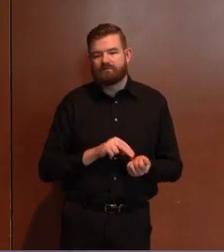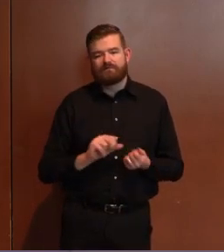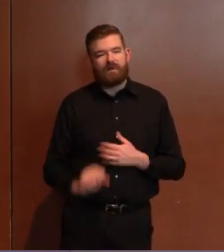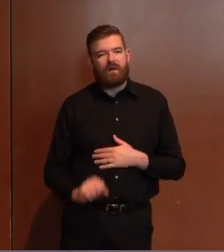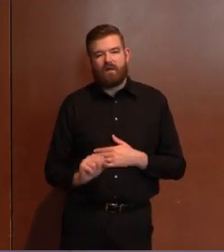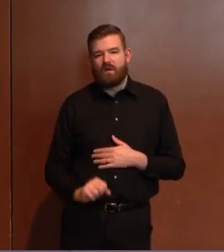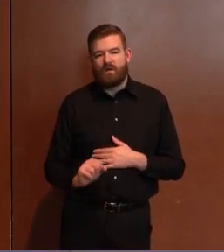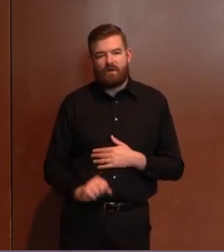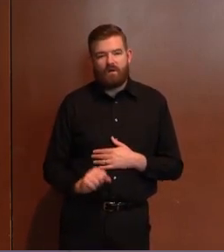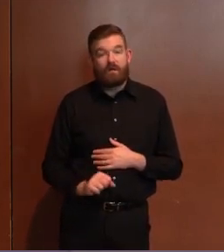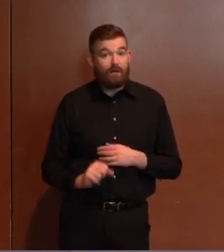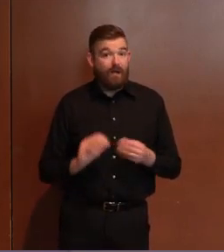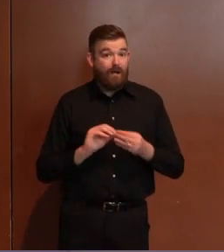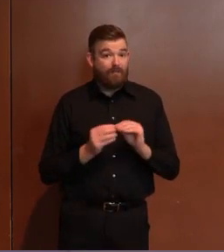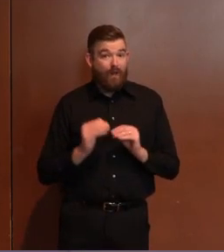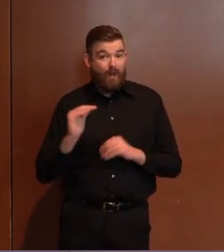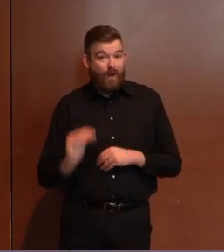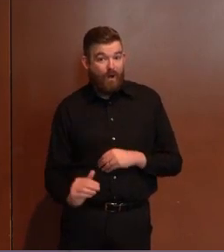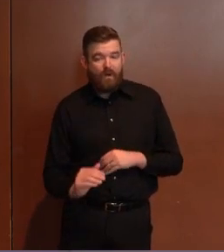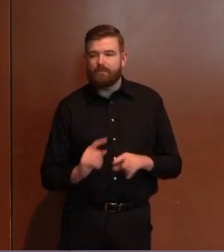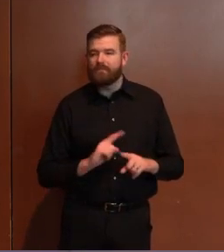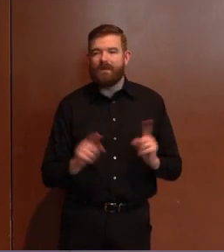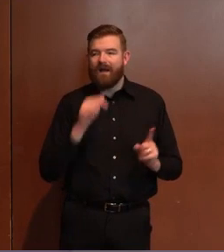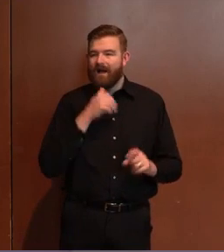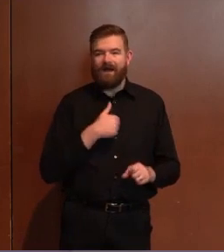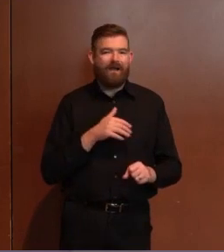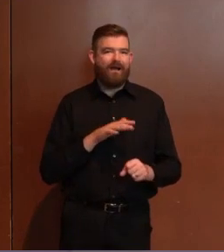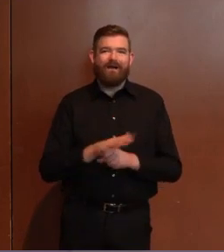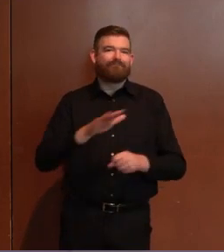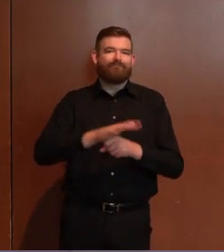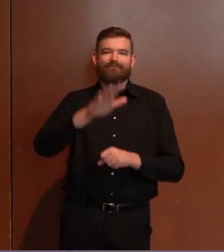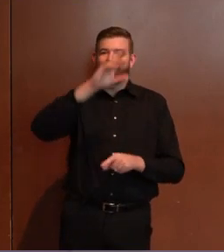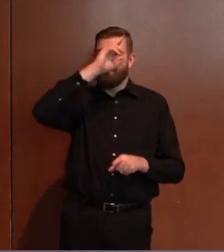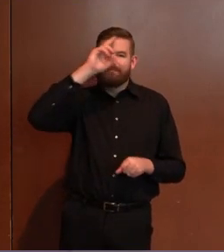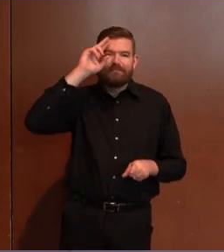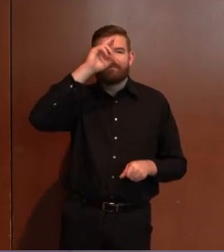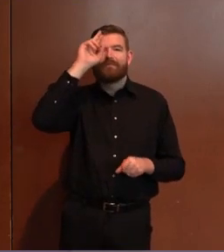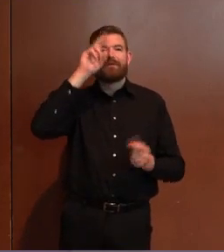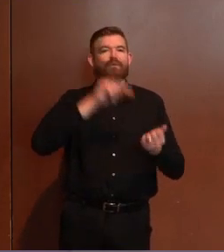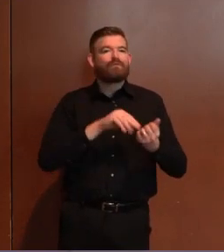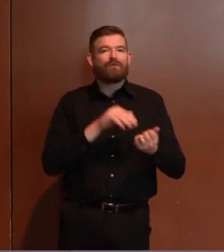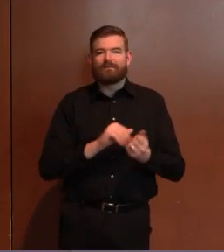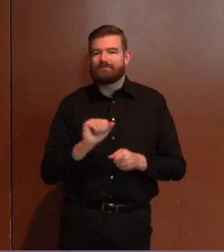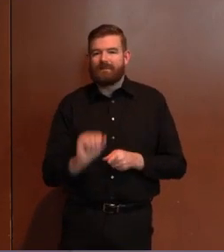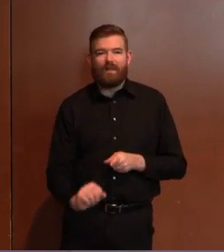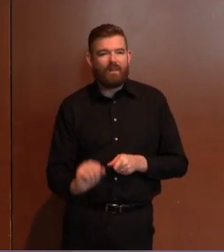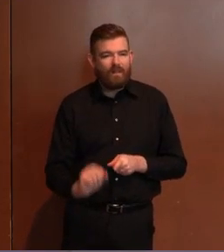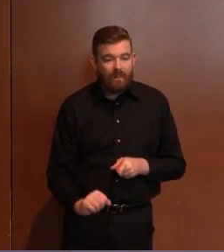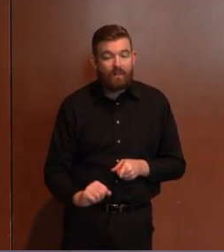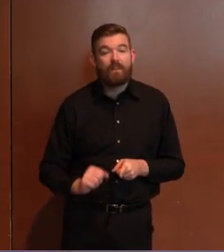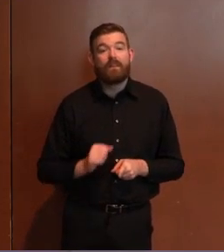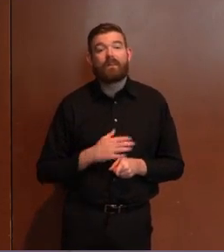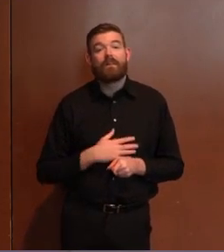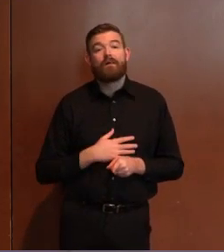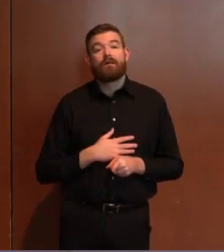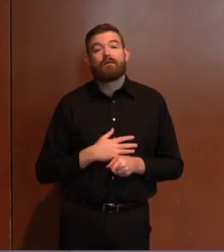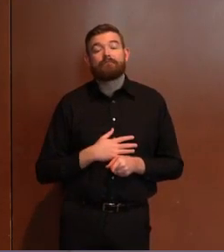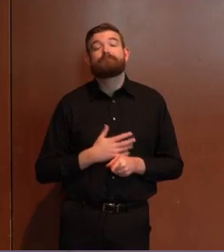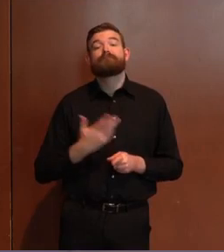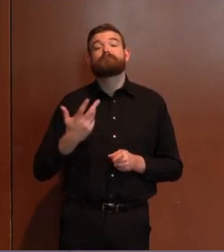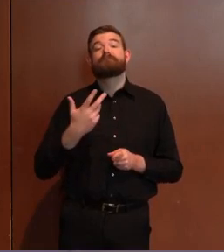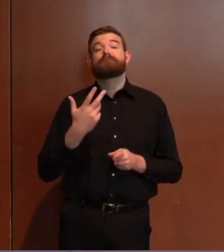this is largely how long it takes to get back, or positives that turn out to be negatives or negatives that were positives? You're coming fast. Sorry, don't. No, it's okay.